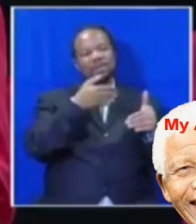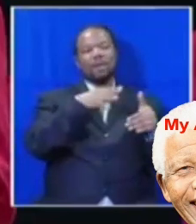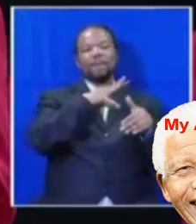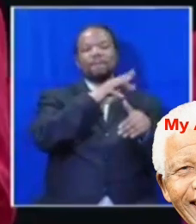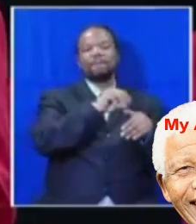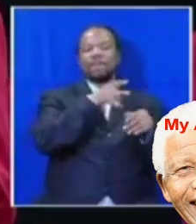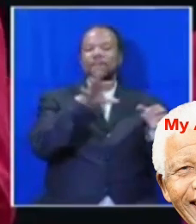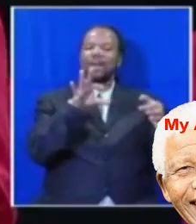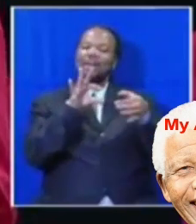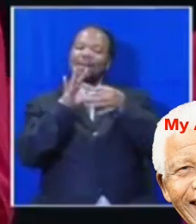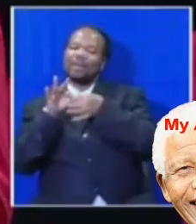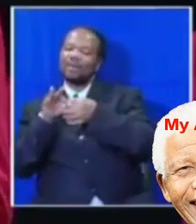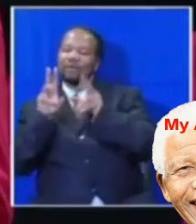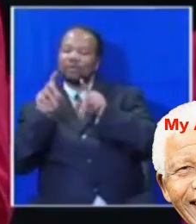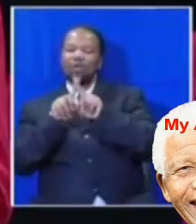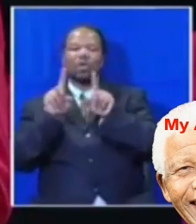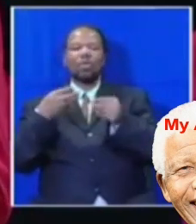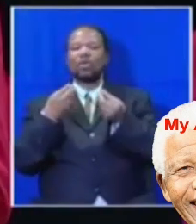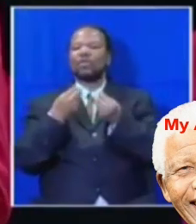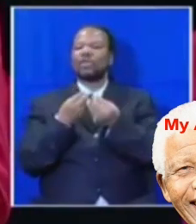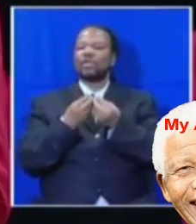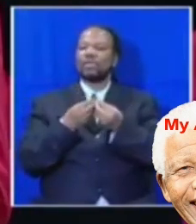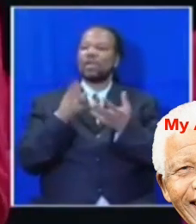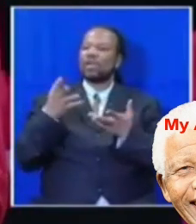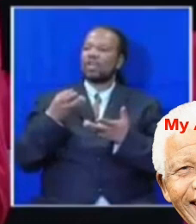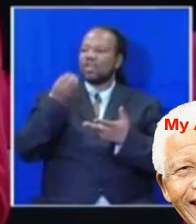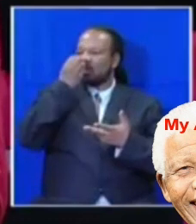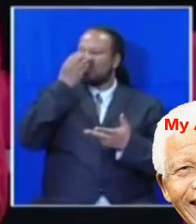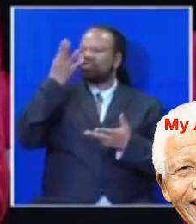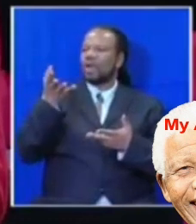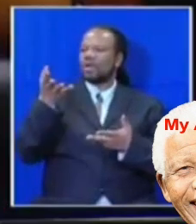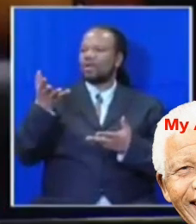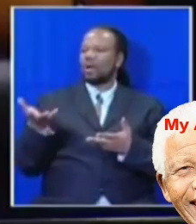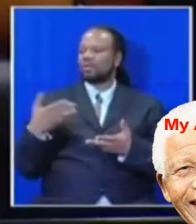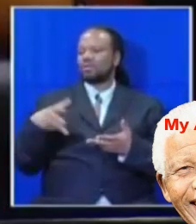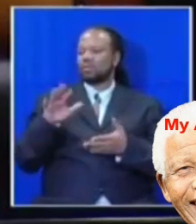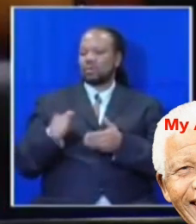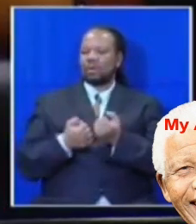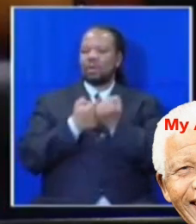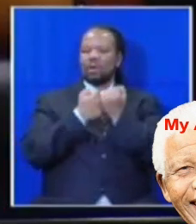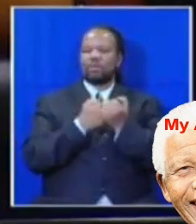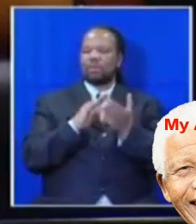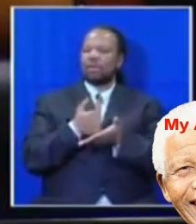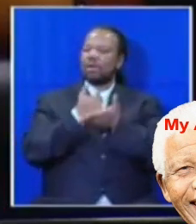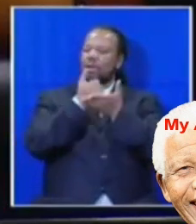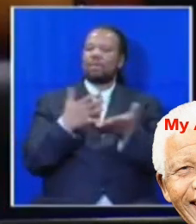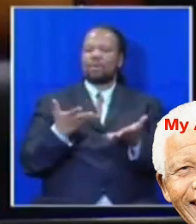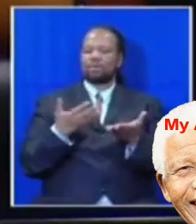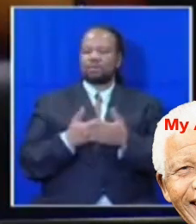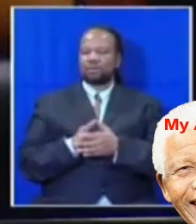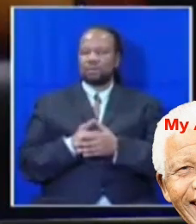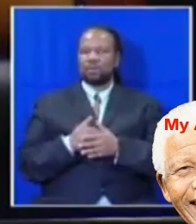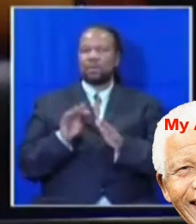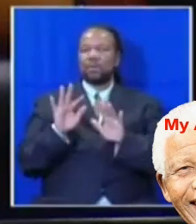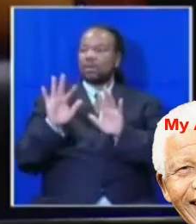and not just throw some cheap insults which are not assisting with anything. Honourable Mthembu, An accusation. you've So let made us your call him point. to order. Let